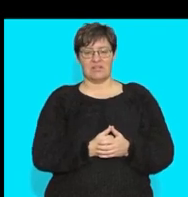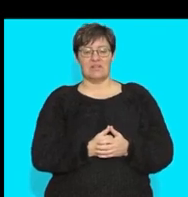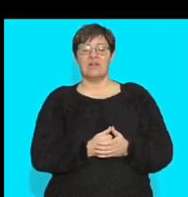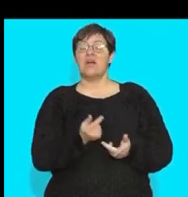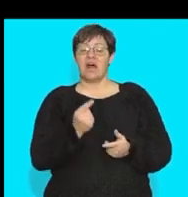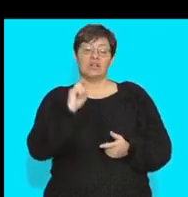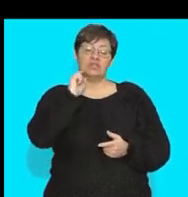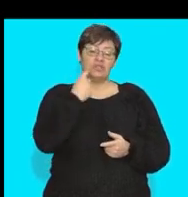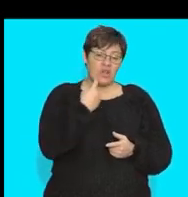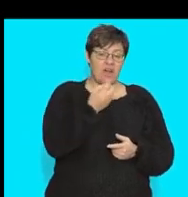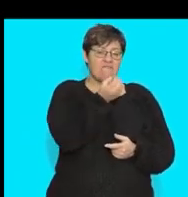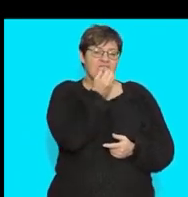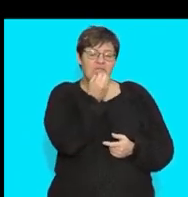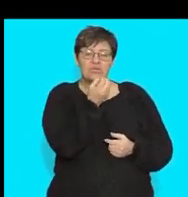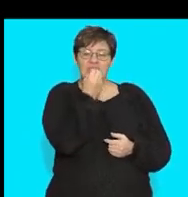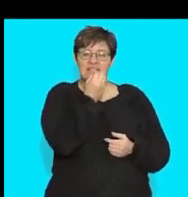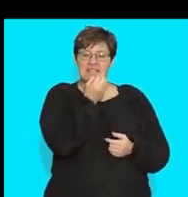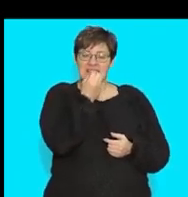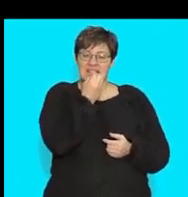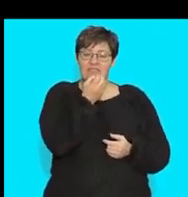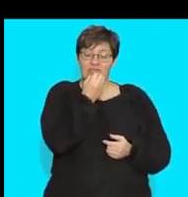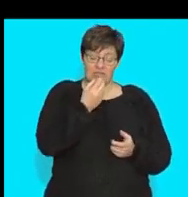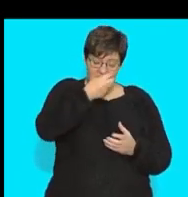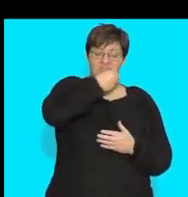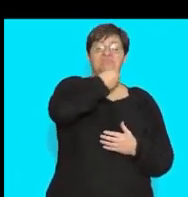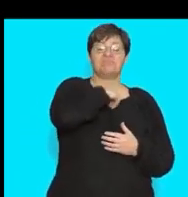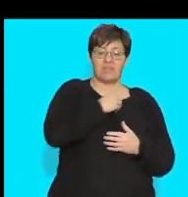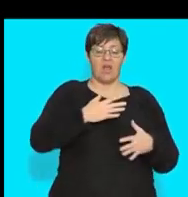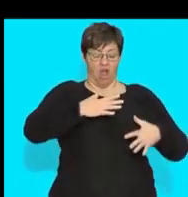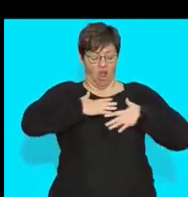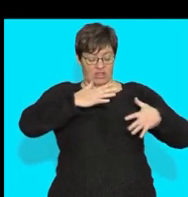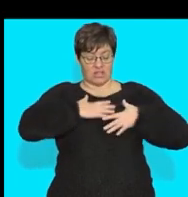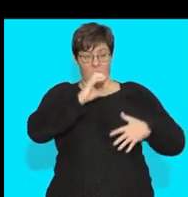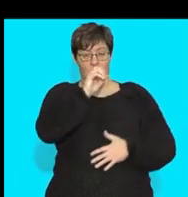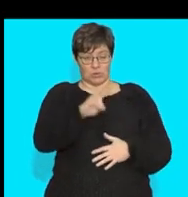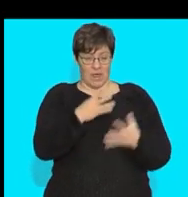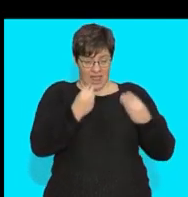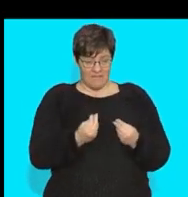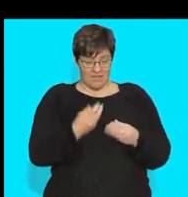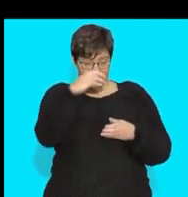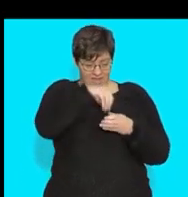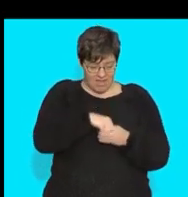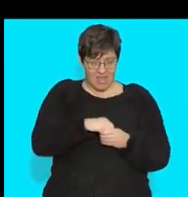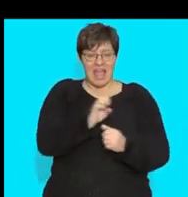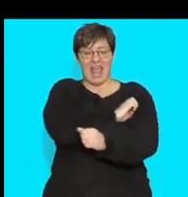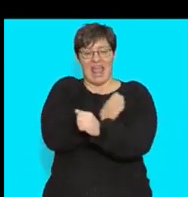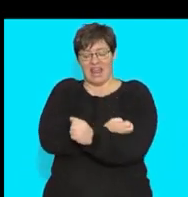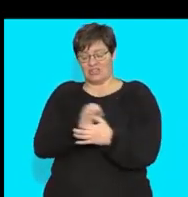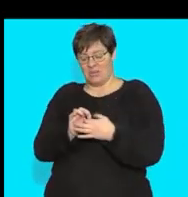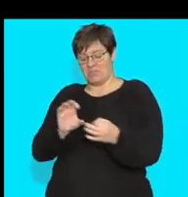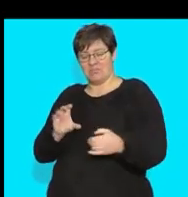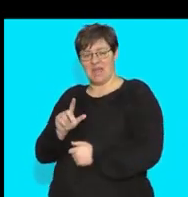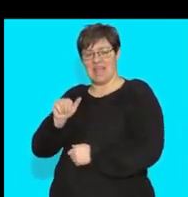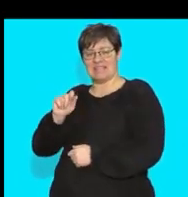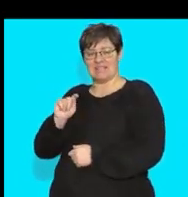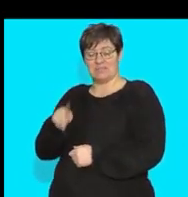you eat, your body needs oxygen, and here we go. We give off this energy. If we don't have